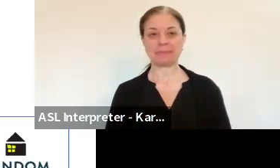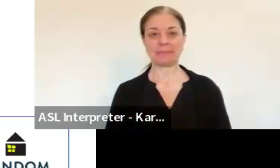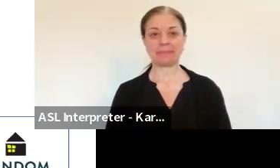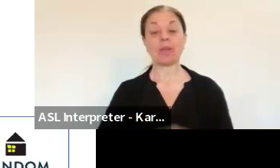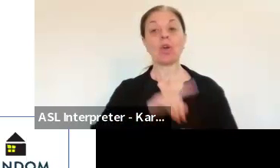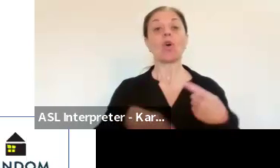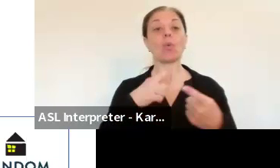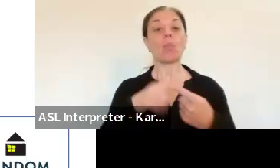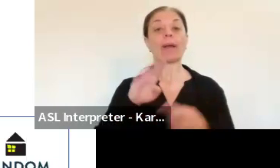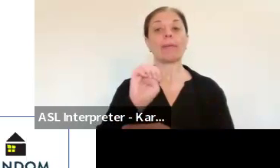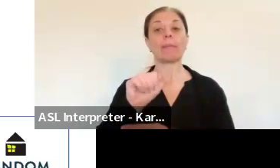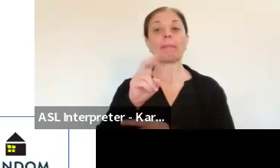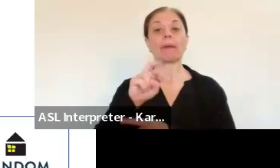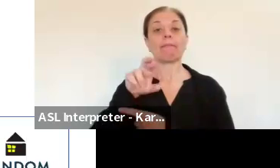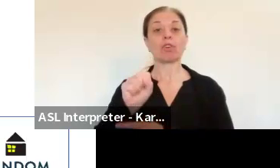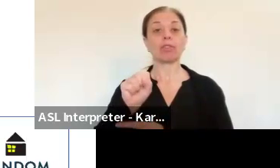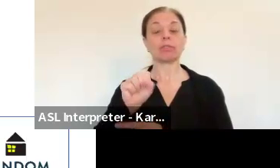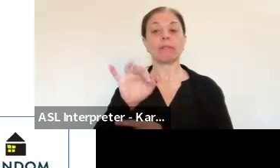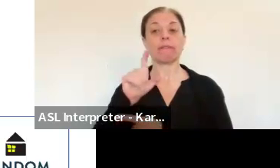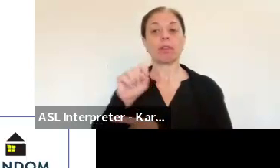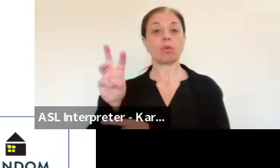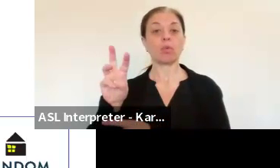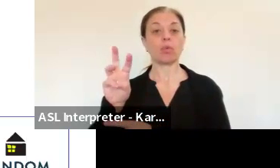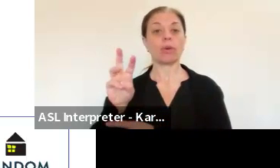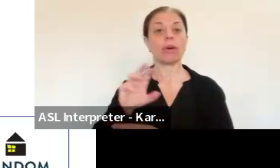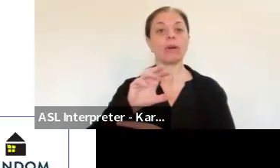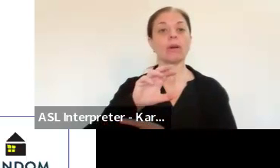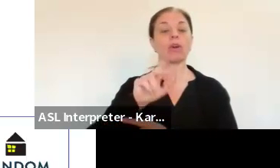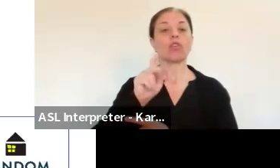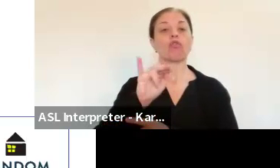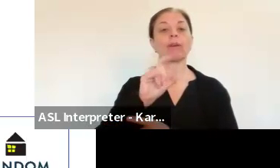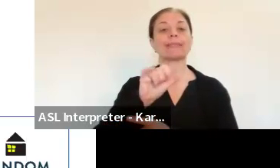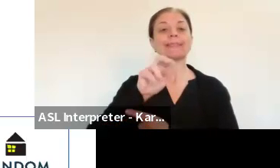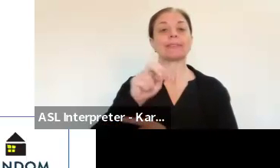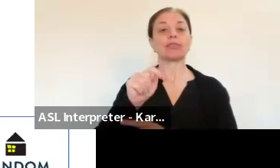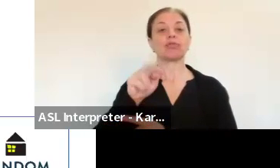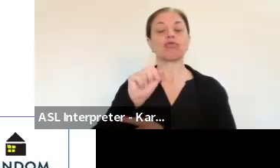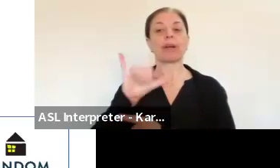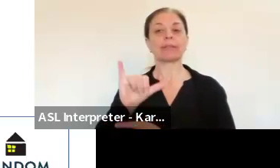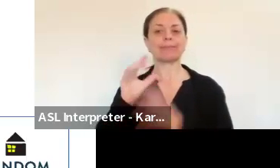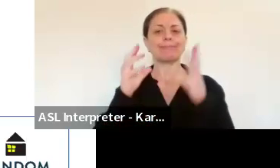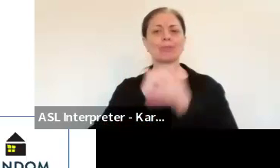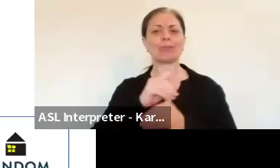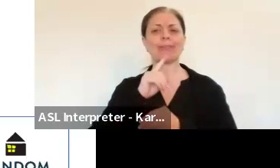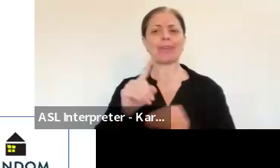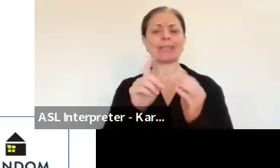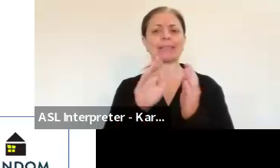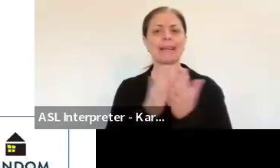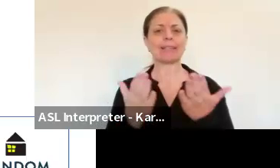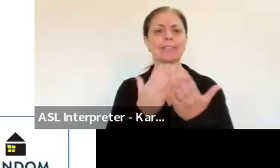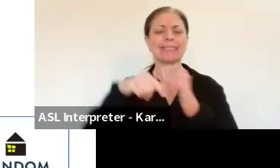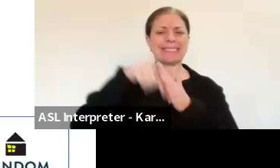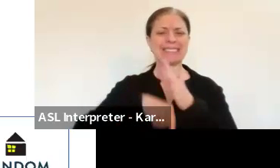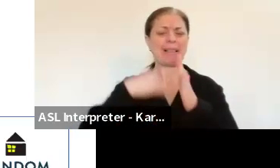When Beavers Flew. Kirsten Tracy's fascinating and playful nonfiction text pairs beautifully with Luisa Uribe's